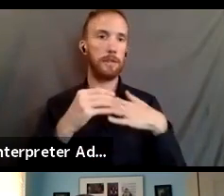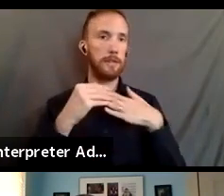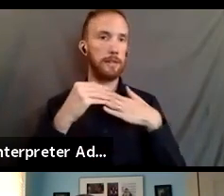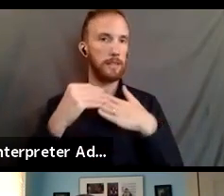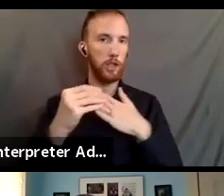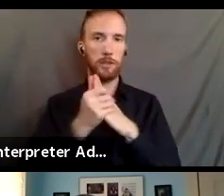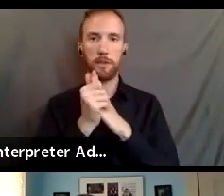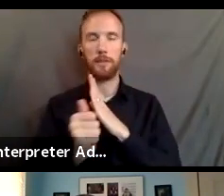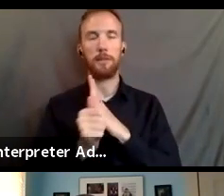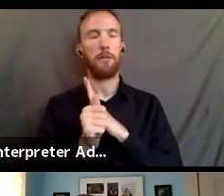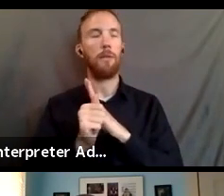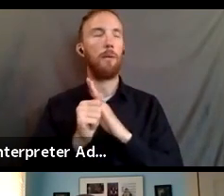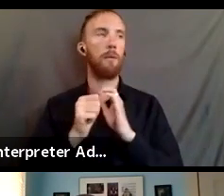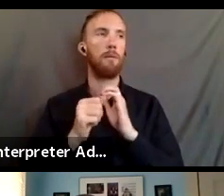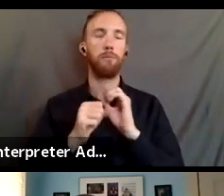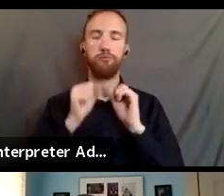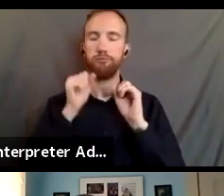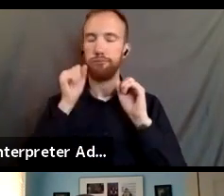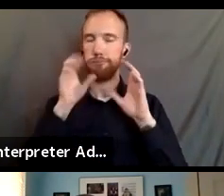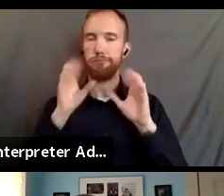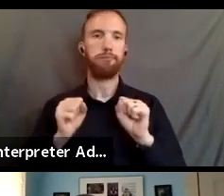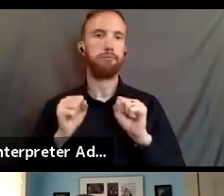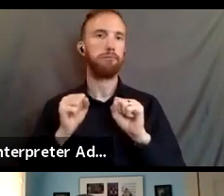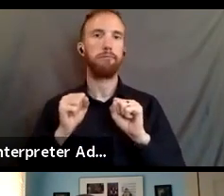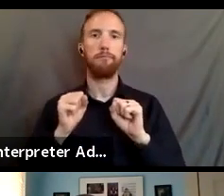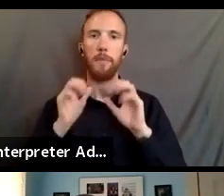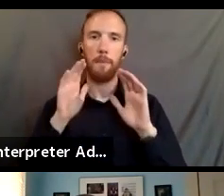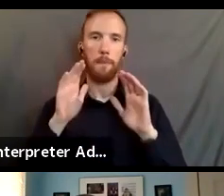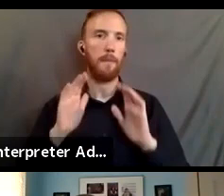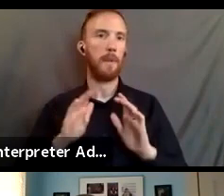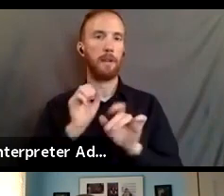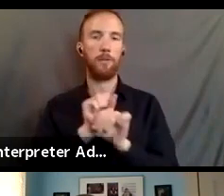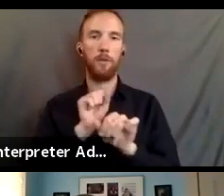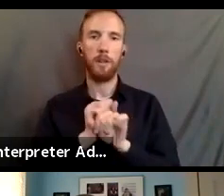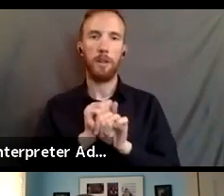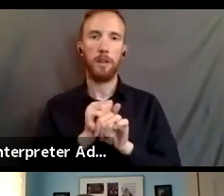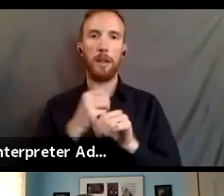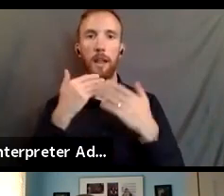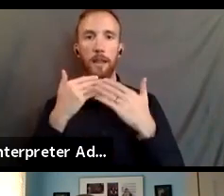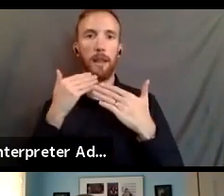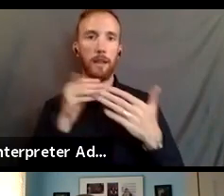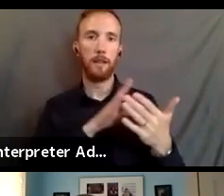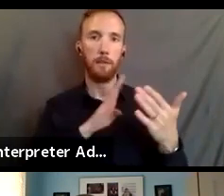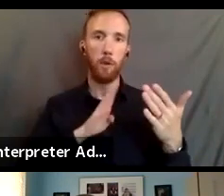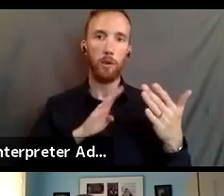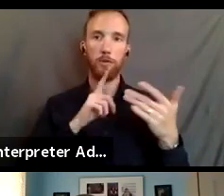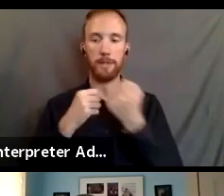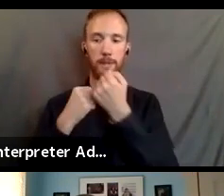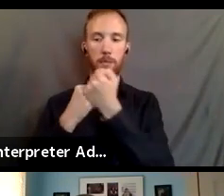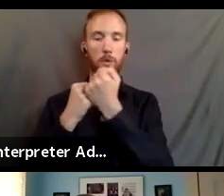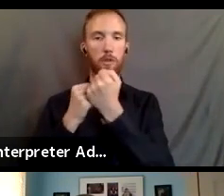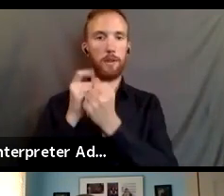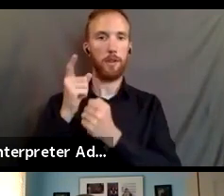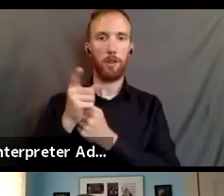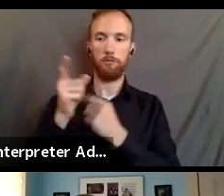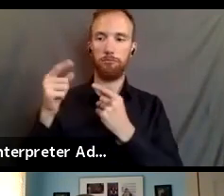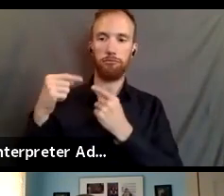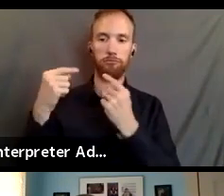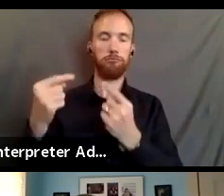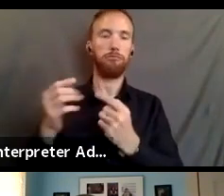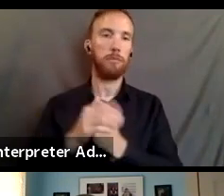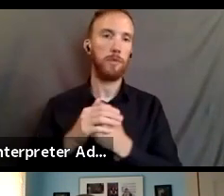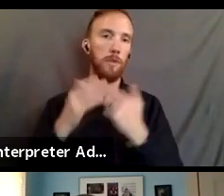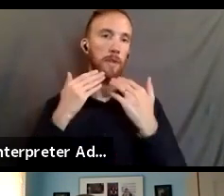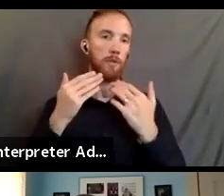job and i appreciate this board and i'm supporting her efforts and moving this along so thank you all so much and i